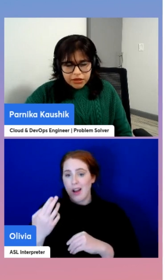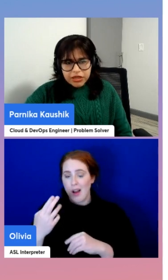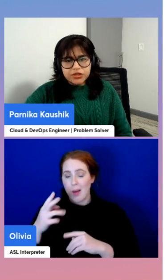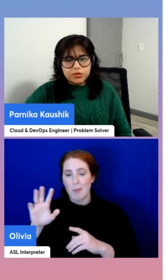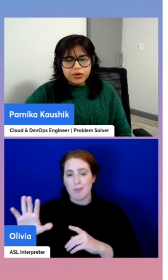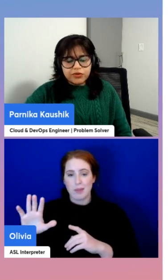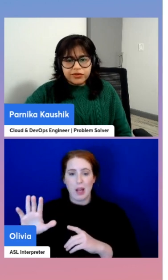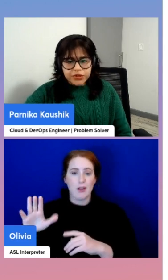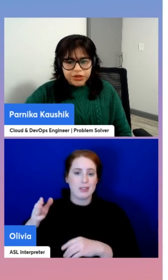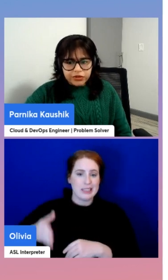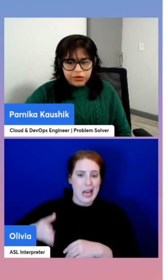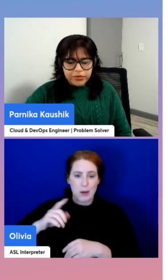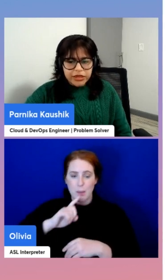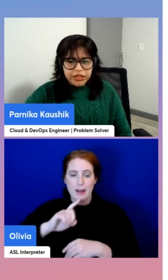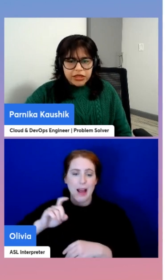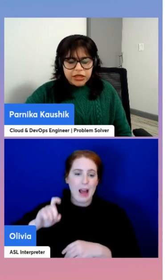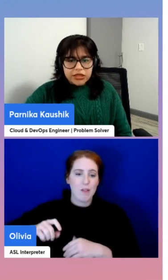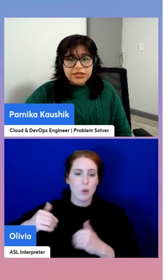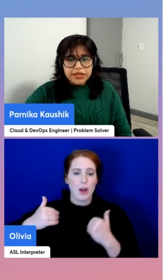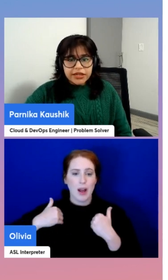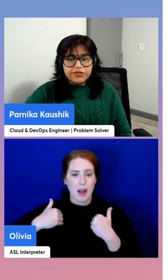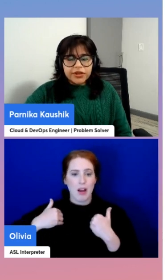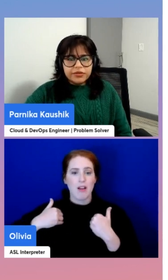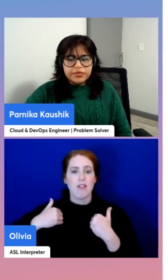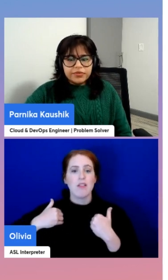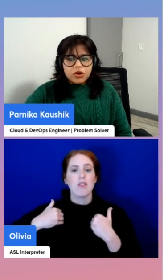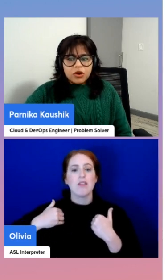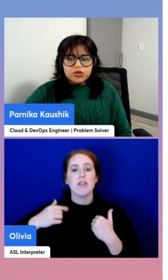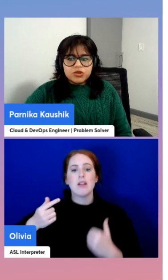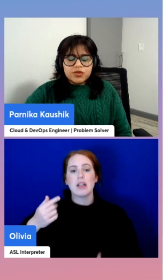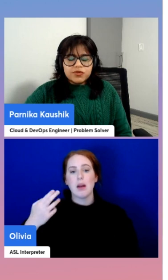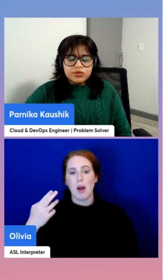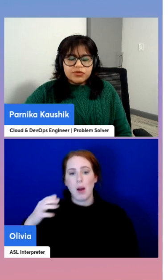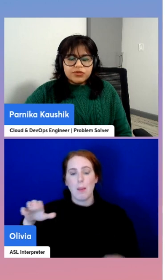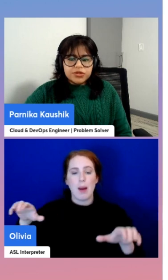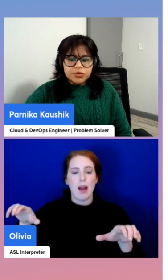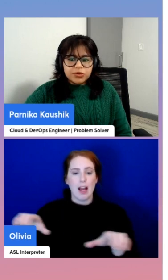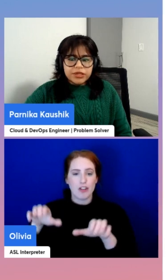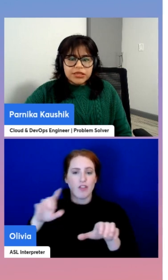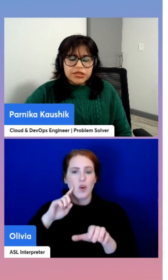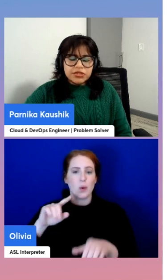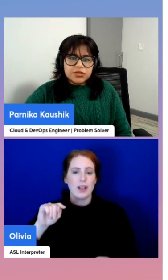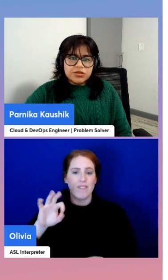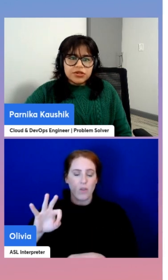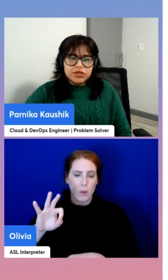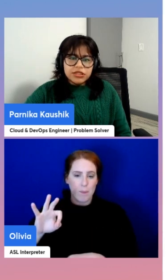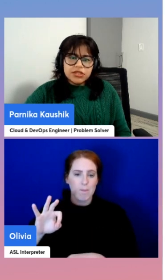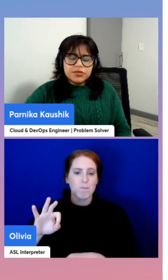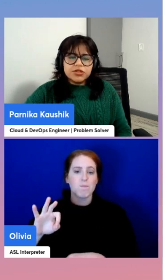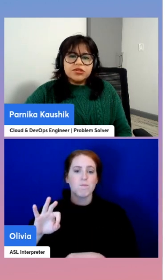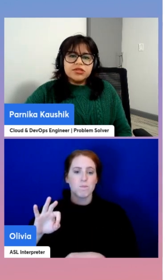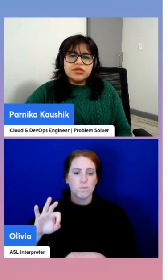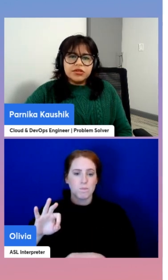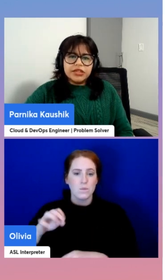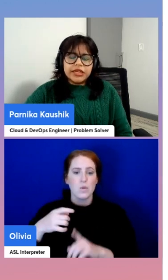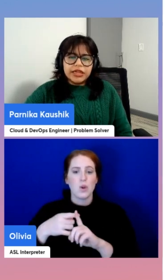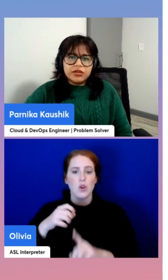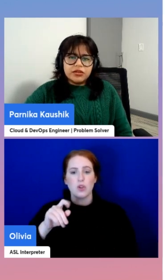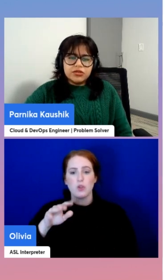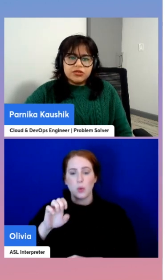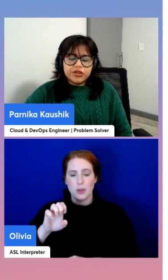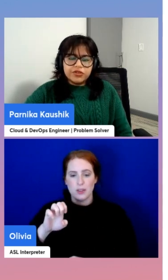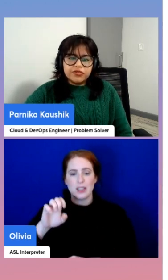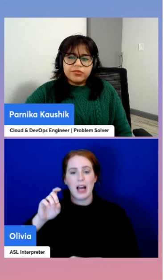have a GitHub Actions workflow for Terraform. The state file or the source of truth for your deployments needs to be stored